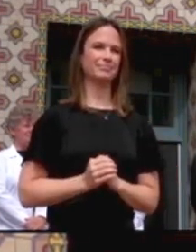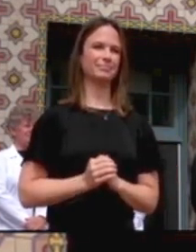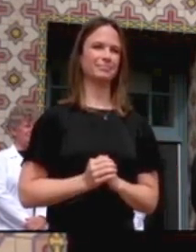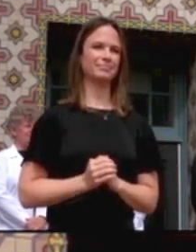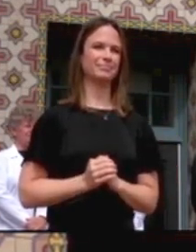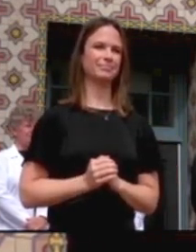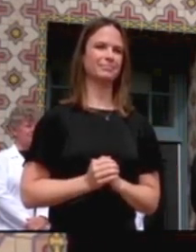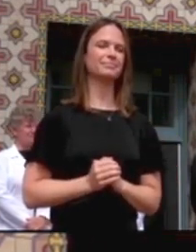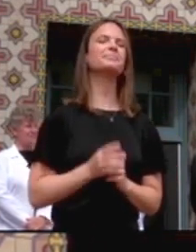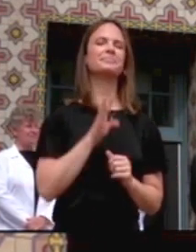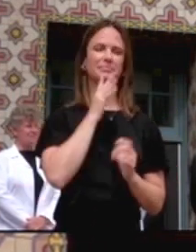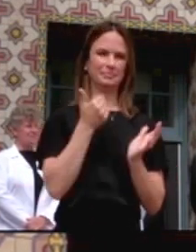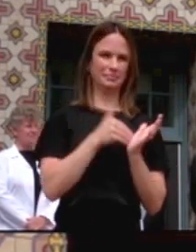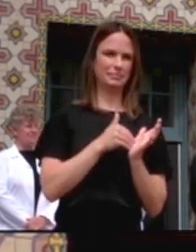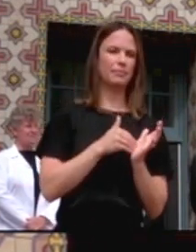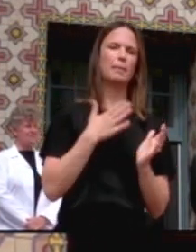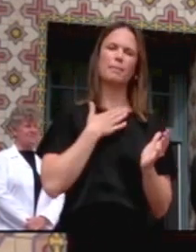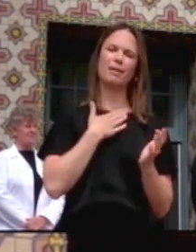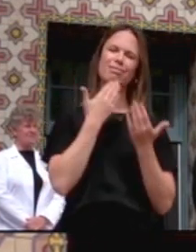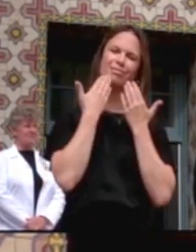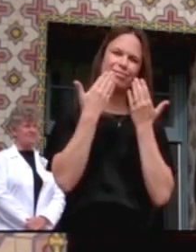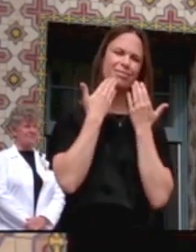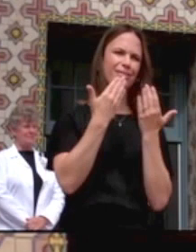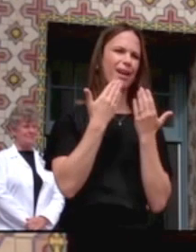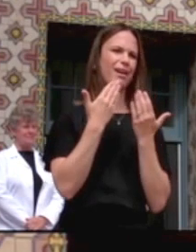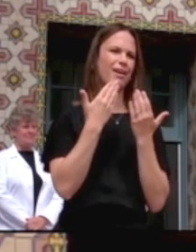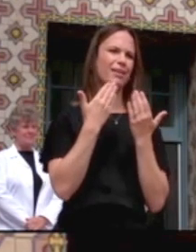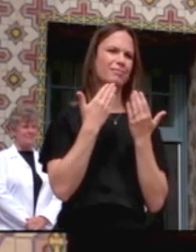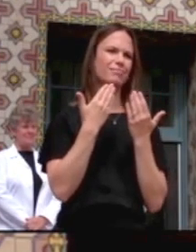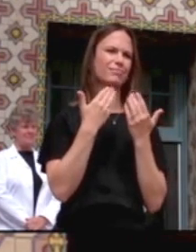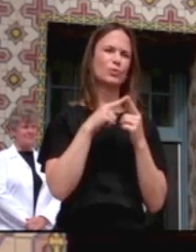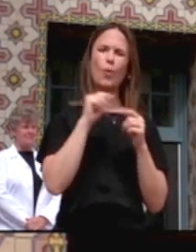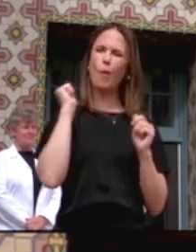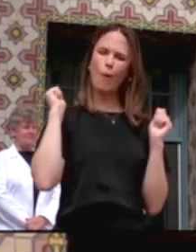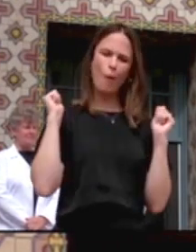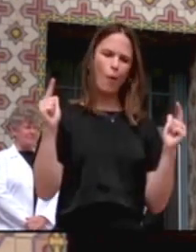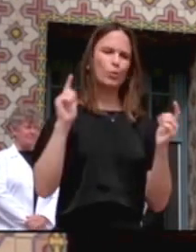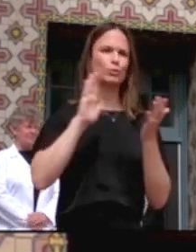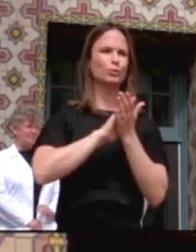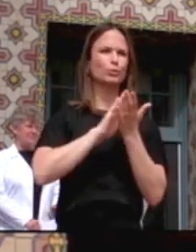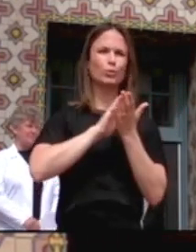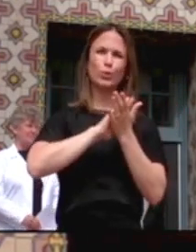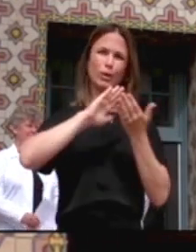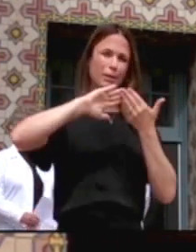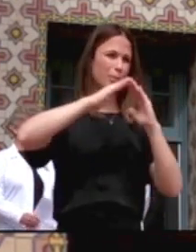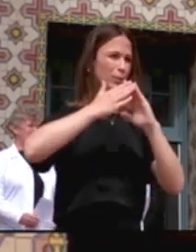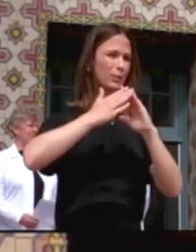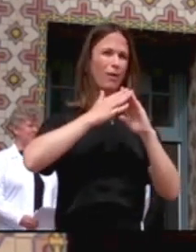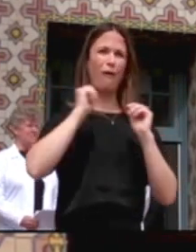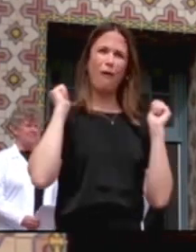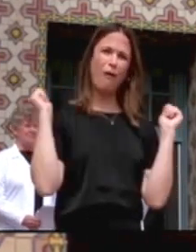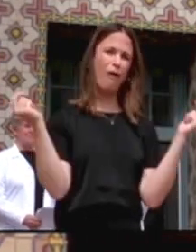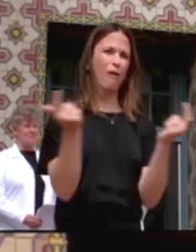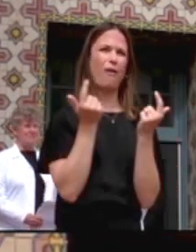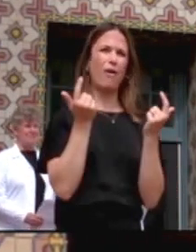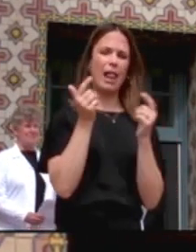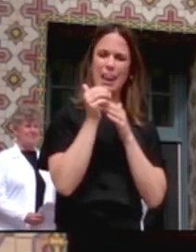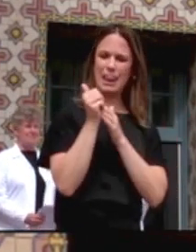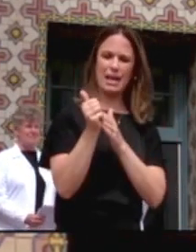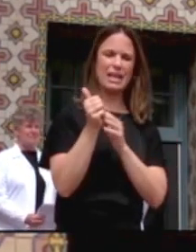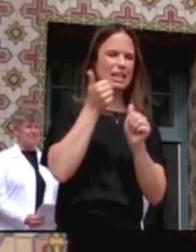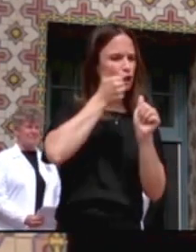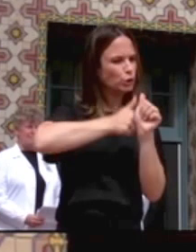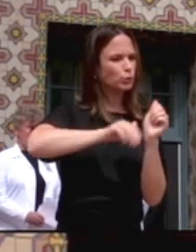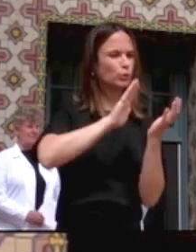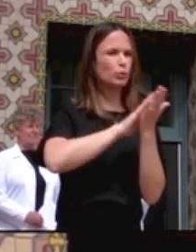Again, with my gratitude to the entire school community and to all of the leaders in every school